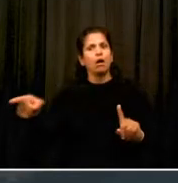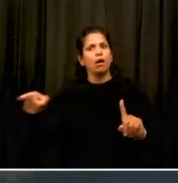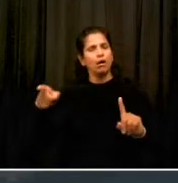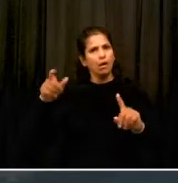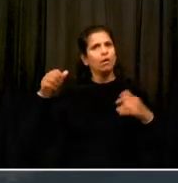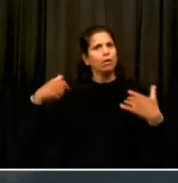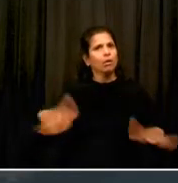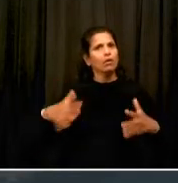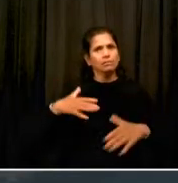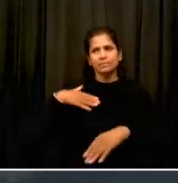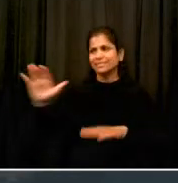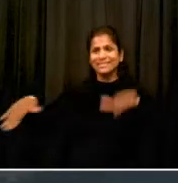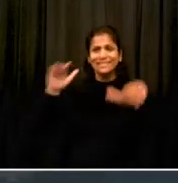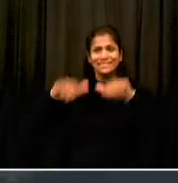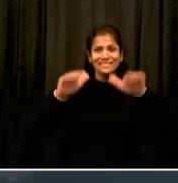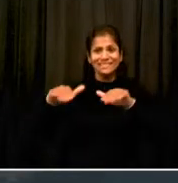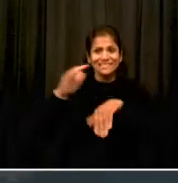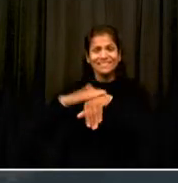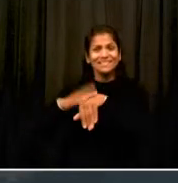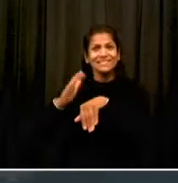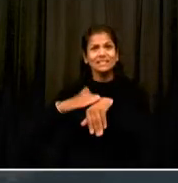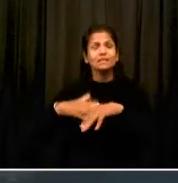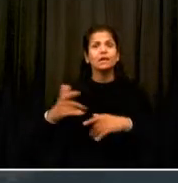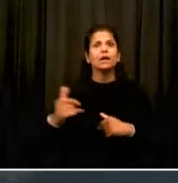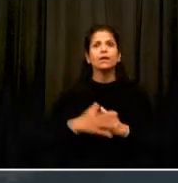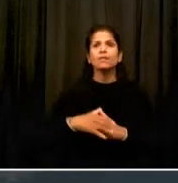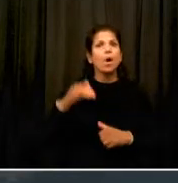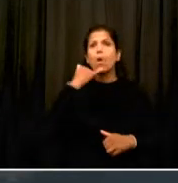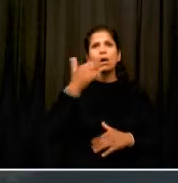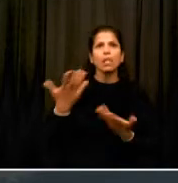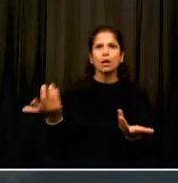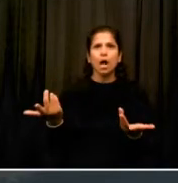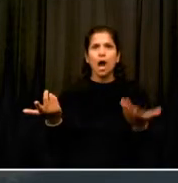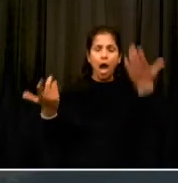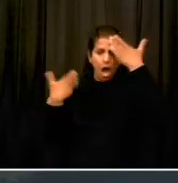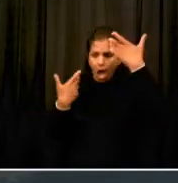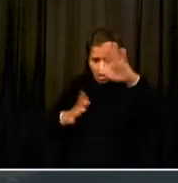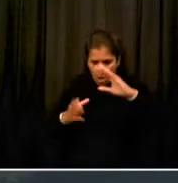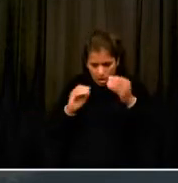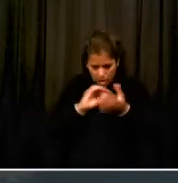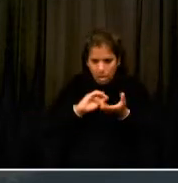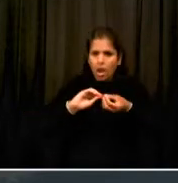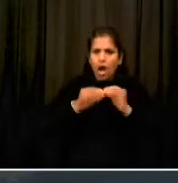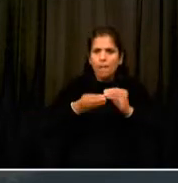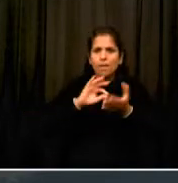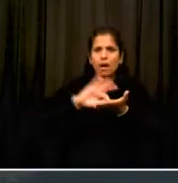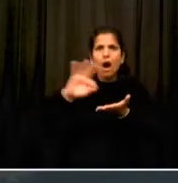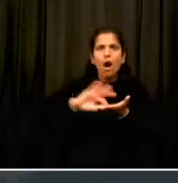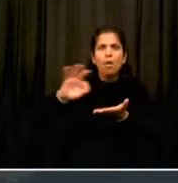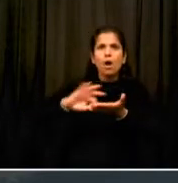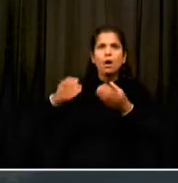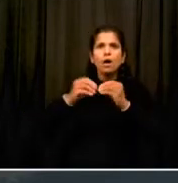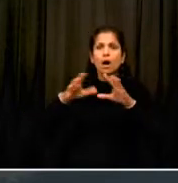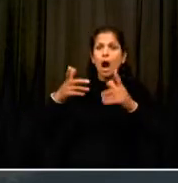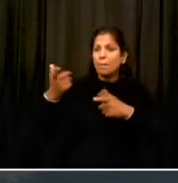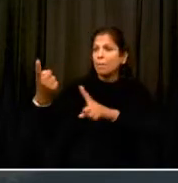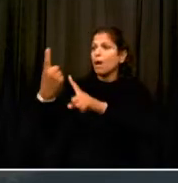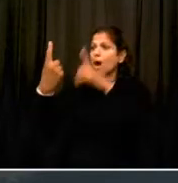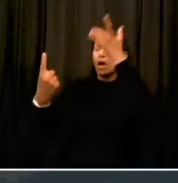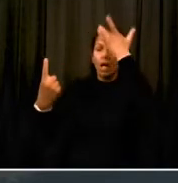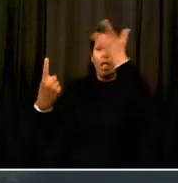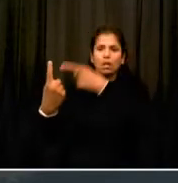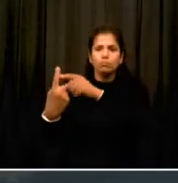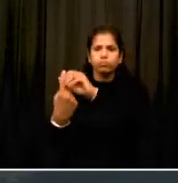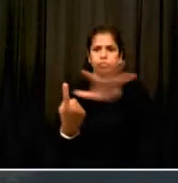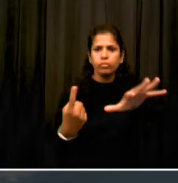to intervene and to get them to isolate has potentially prevented thousands of new infections, assuming they infected one other New